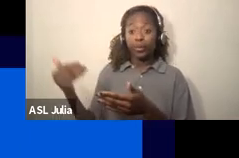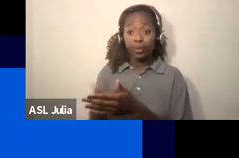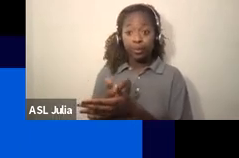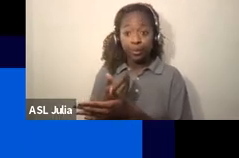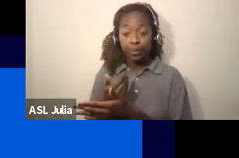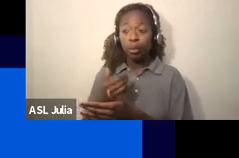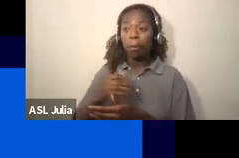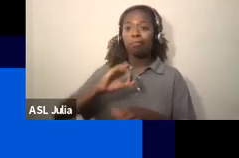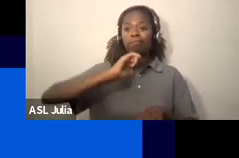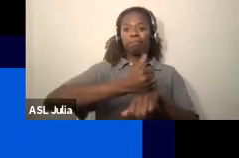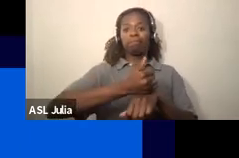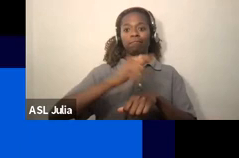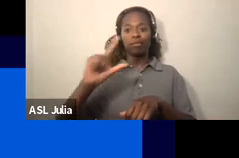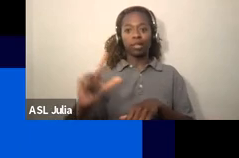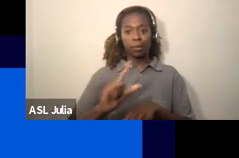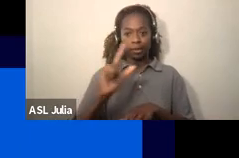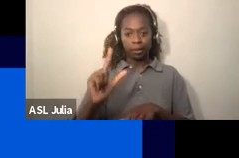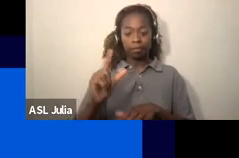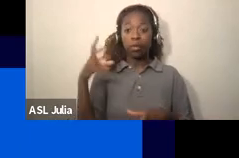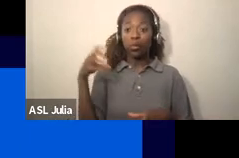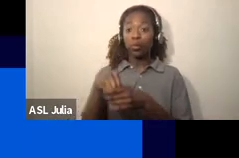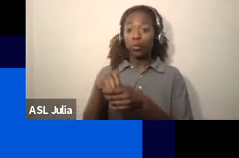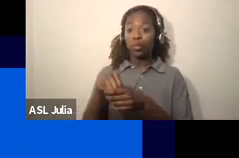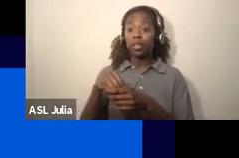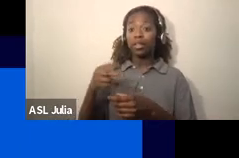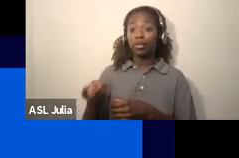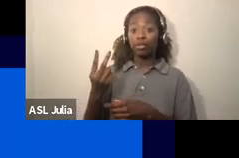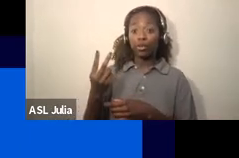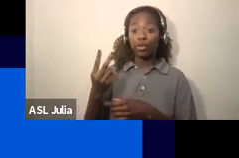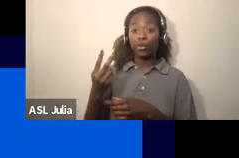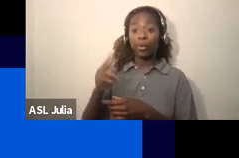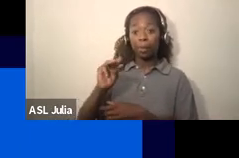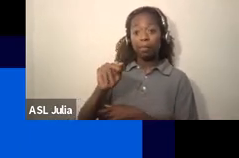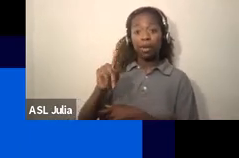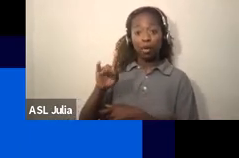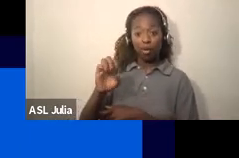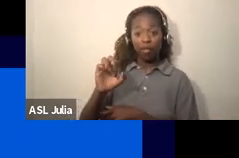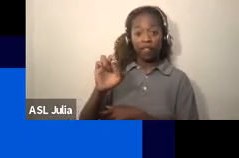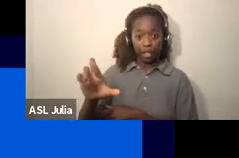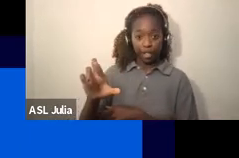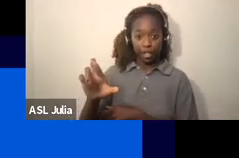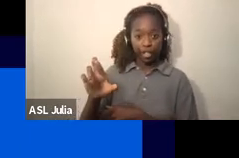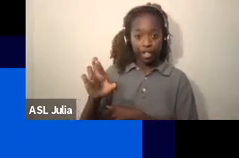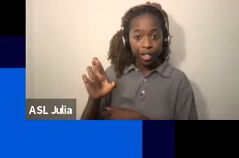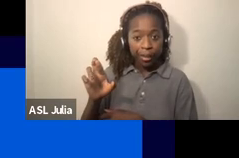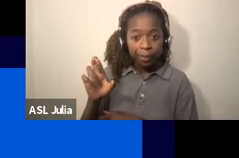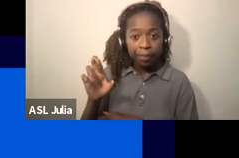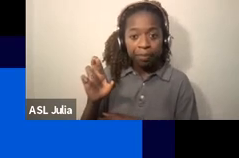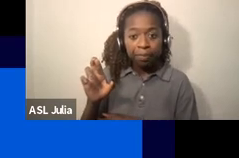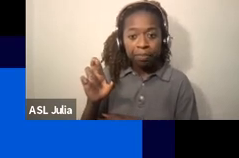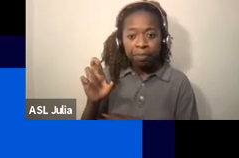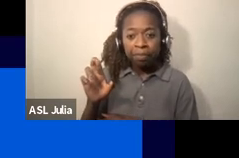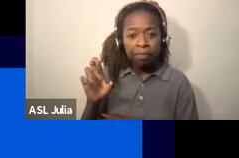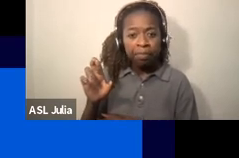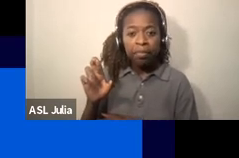library including two makeovers funded by heart of america at home's endeavor elementary schools a